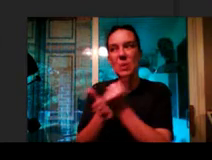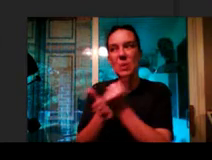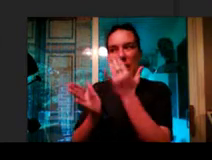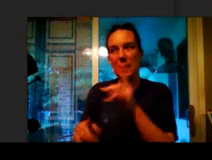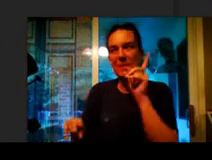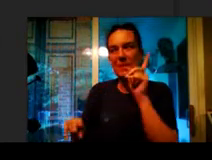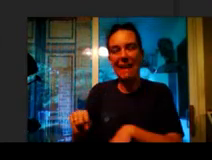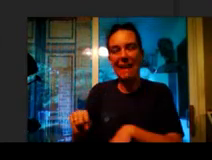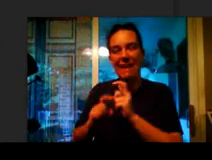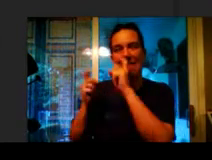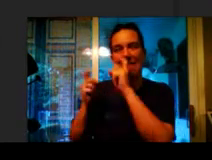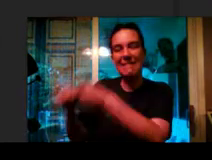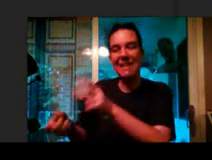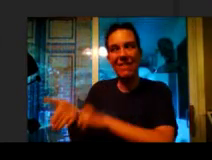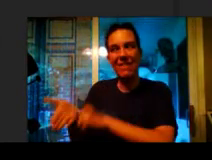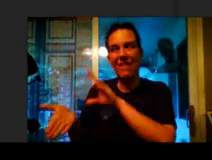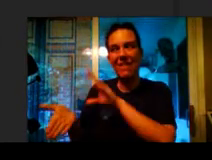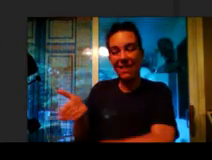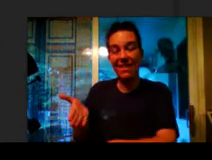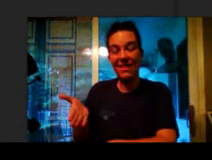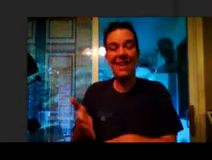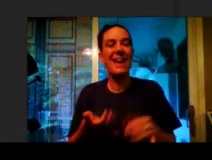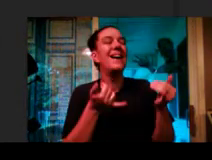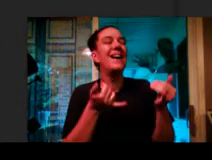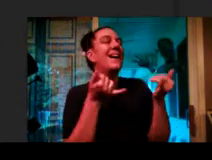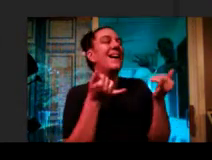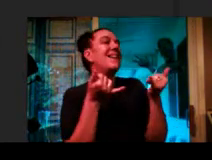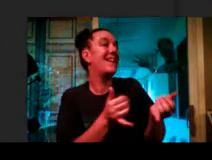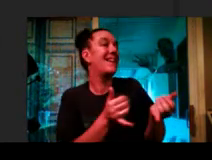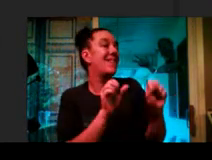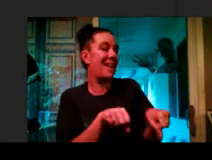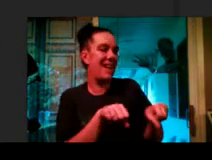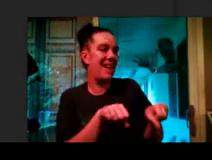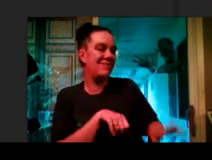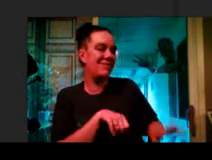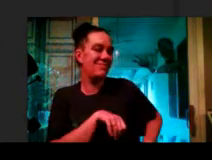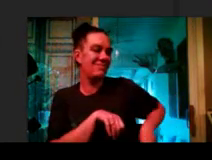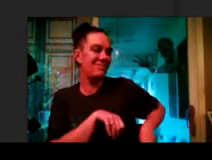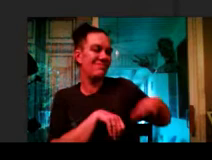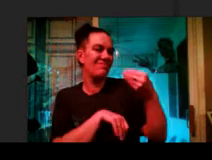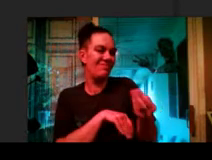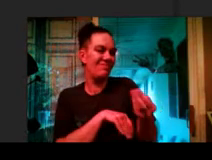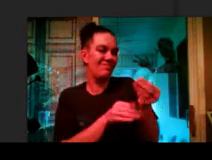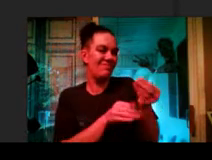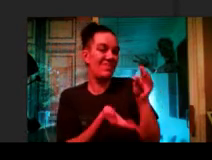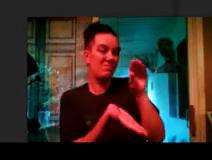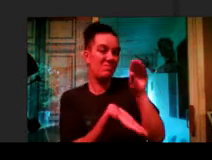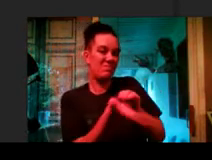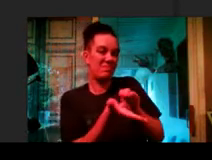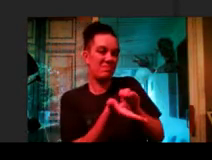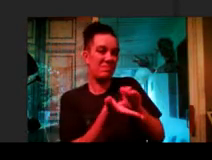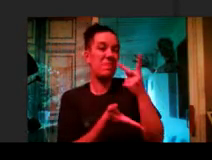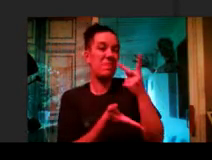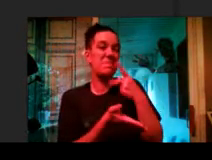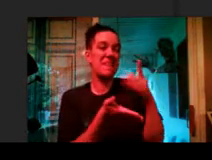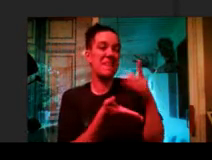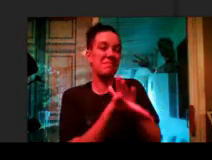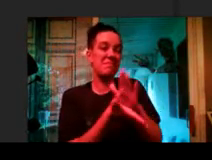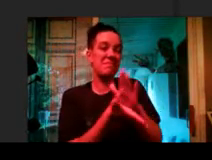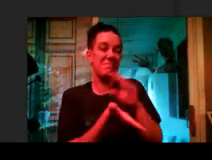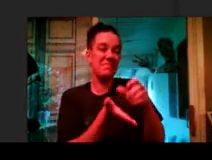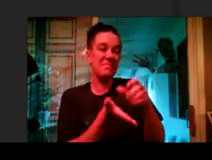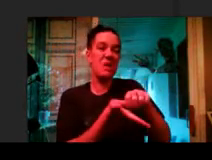Niles. Now they can. Josh pulled out a stack of pink slips from his pocket. He fanned through